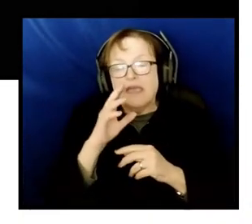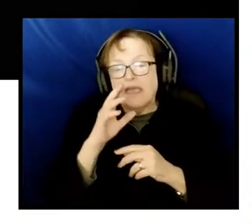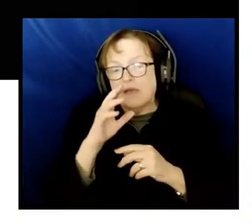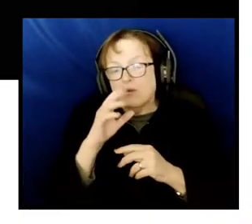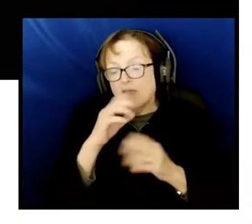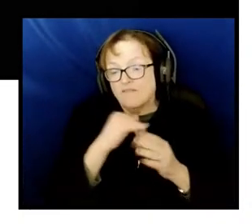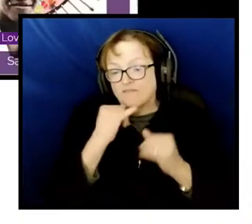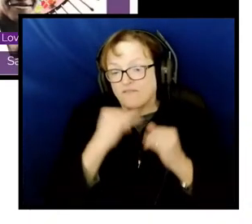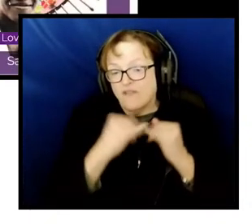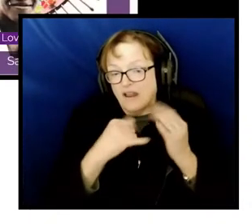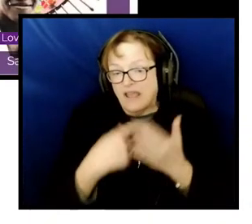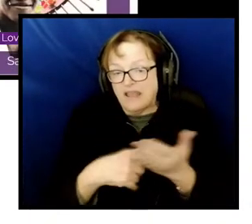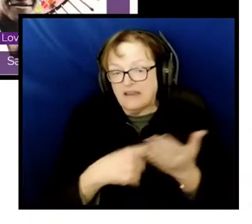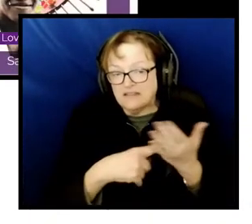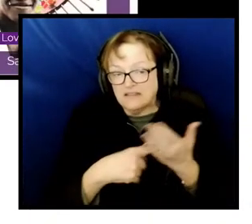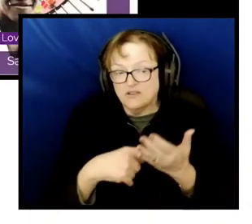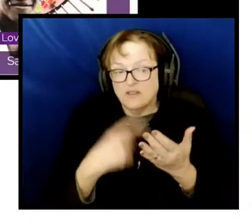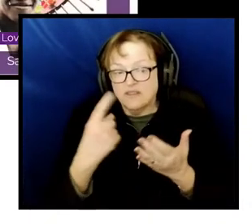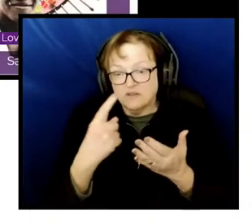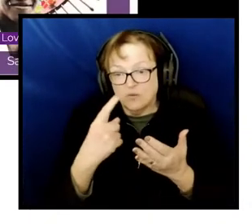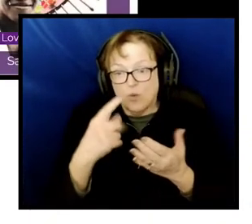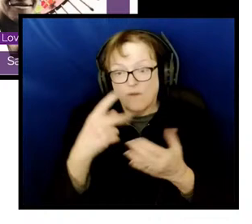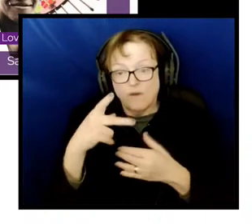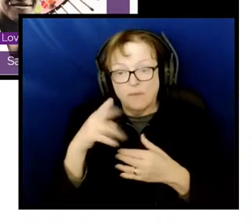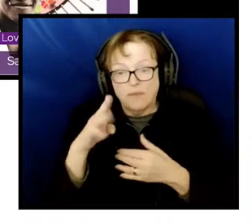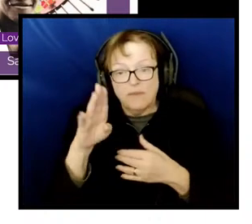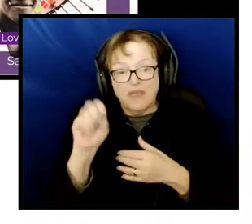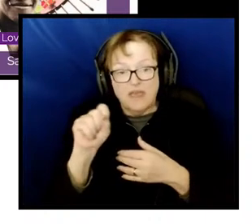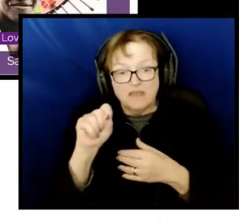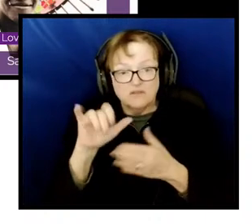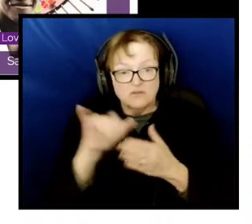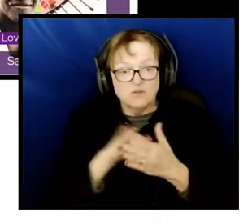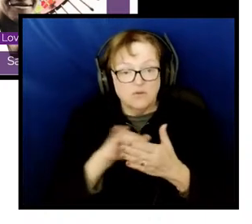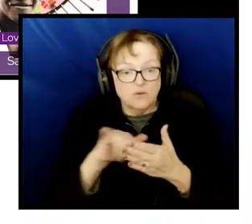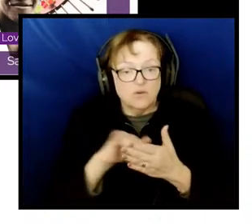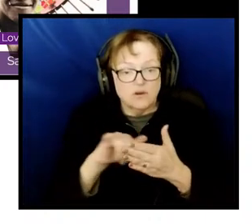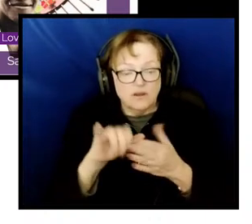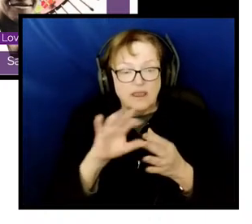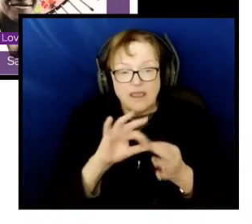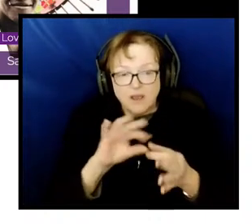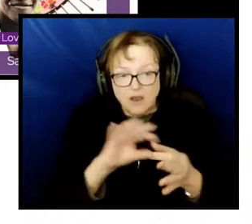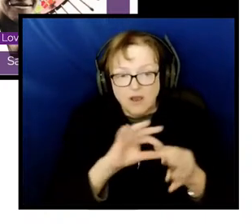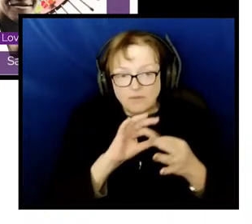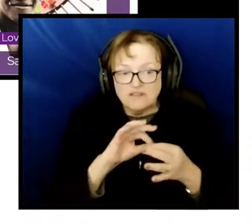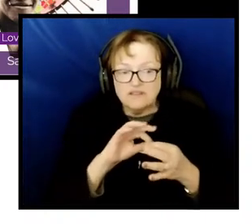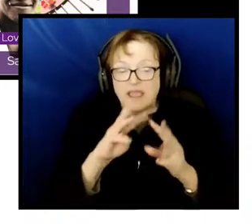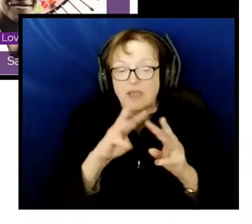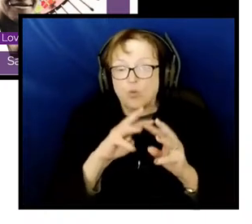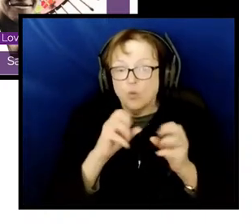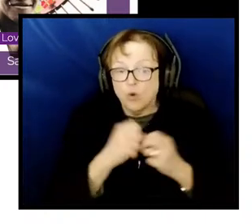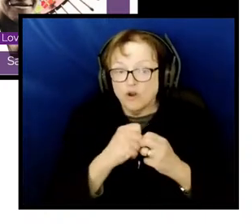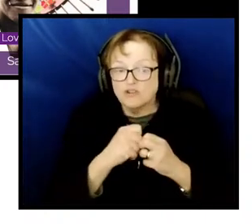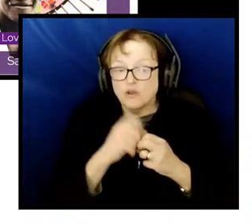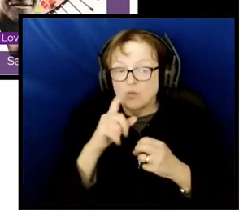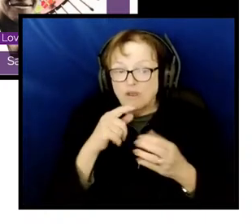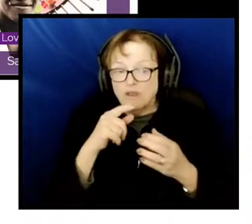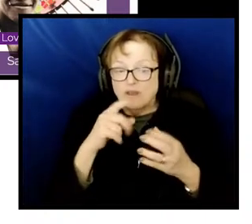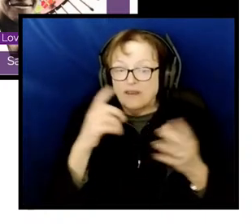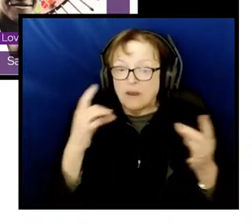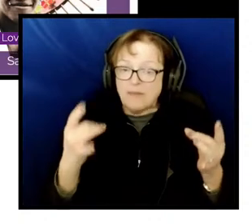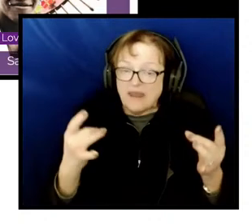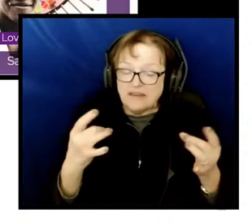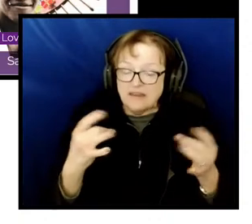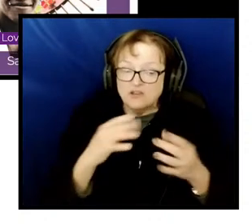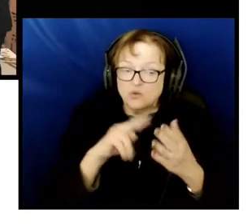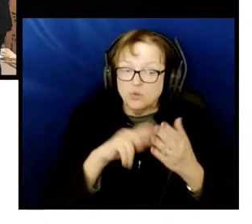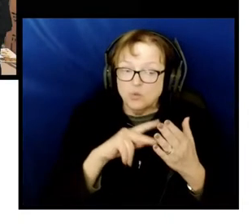discussions, such as the one with the City of New York and the Summit by Unity. Then we did some workshops. We did a meditation workshop with the community